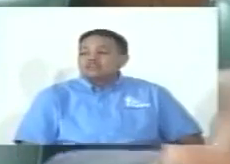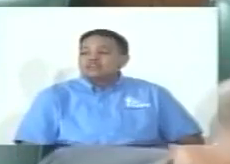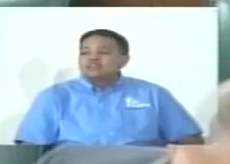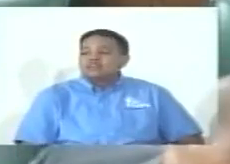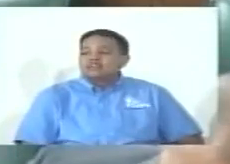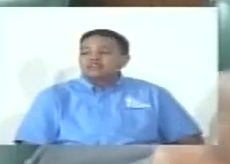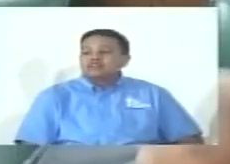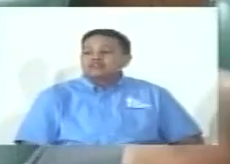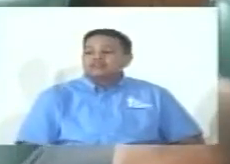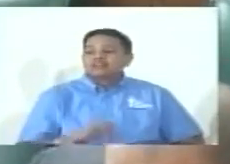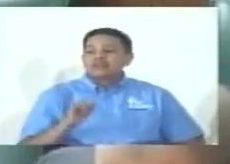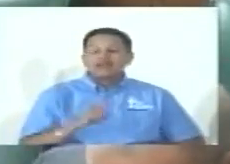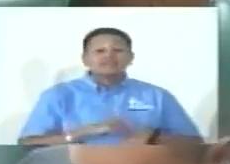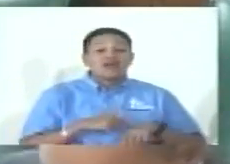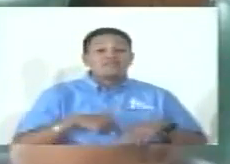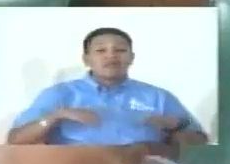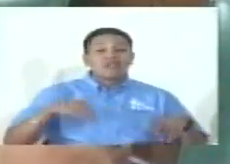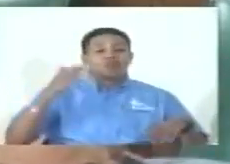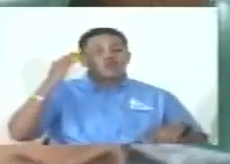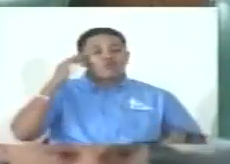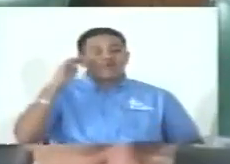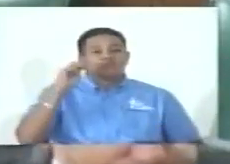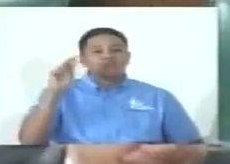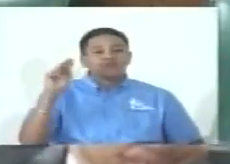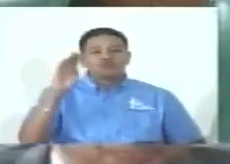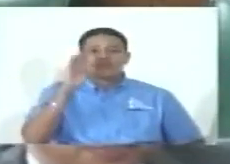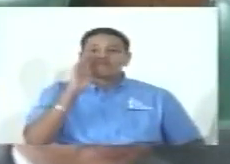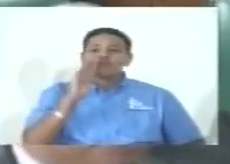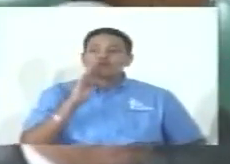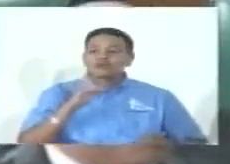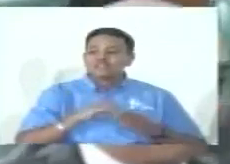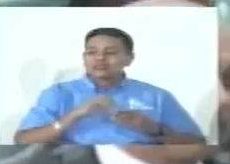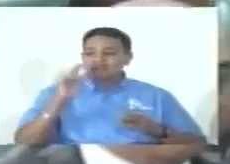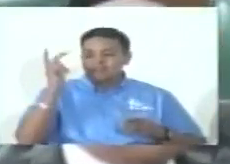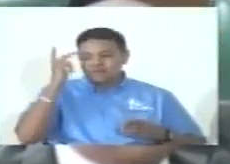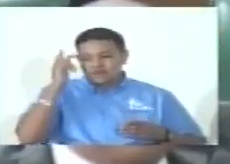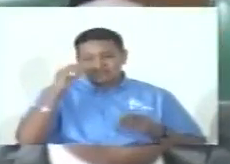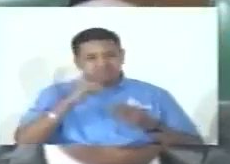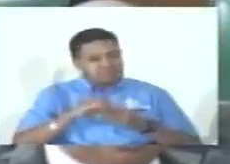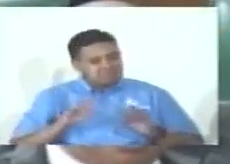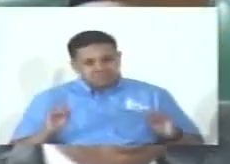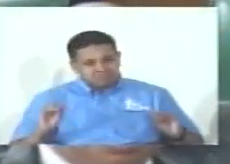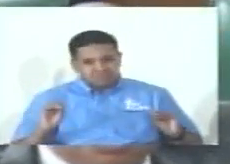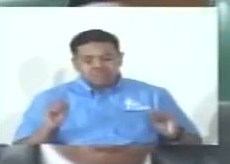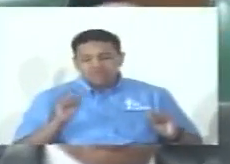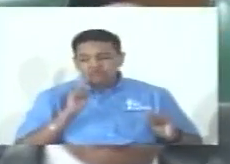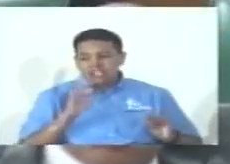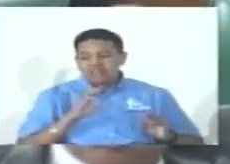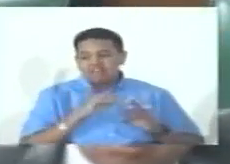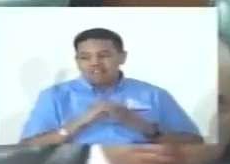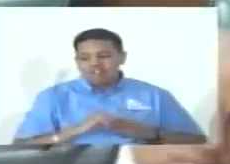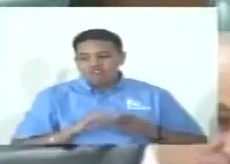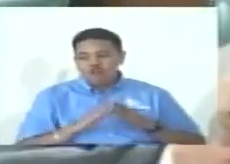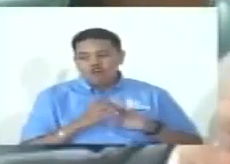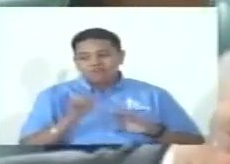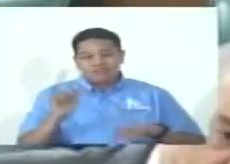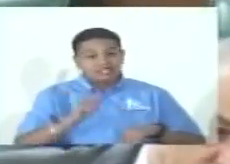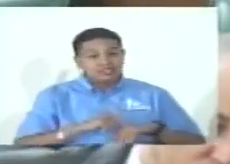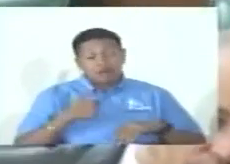know that Mr. Brown was as politically oriented and as involved in the community as he